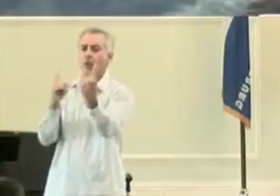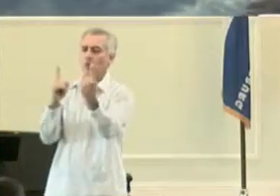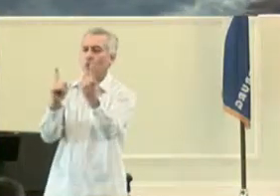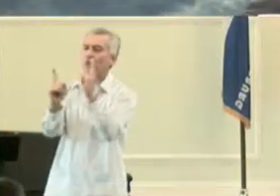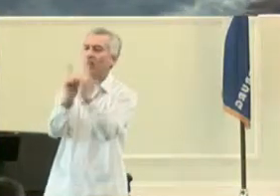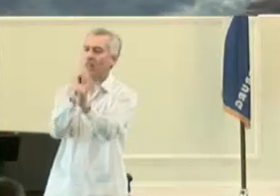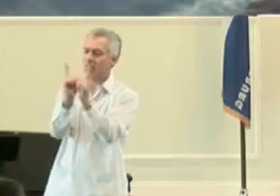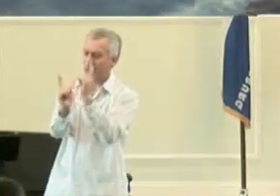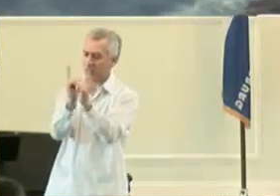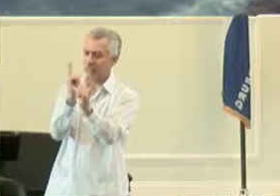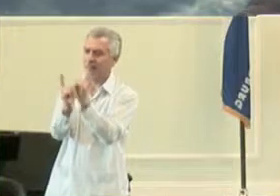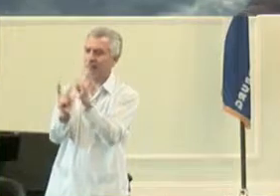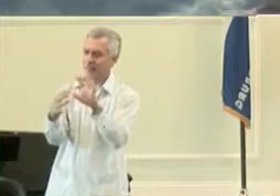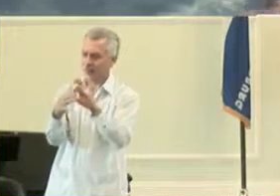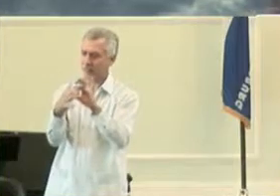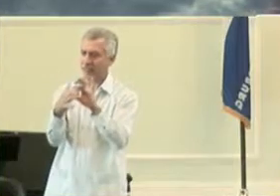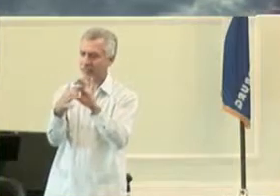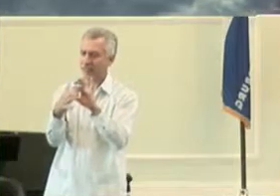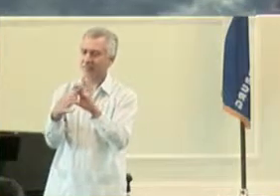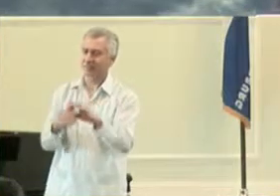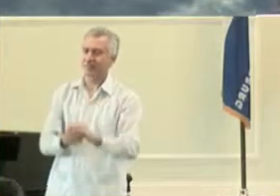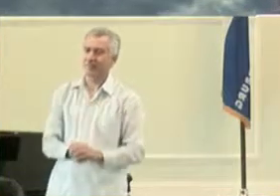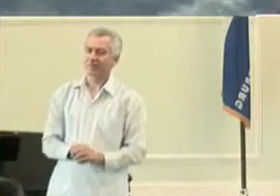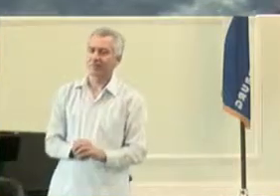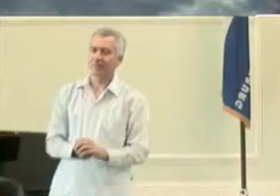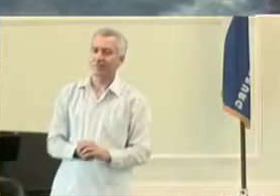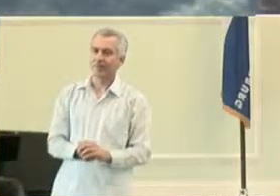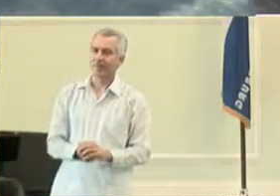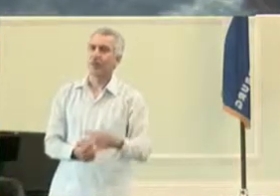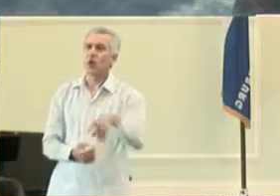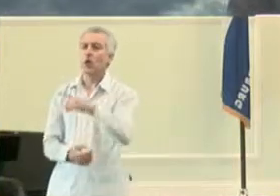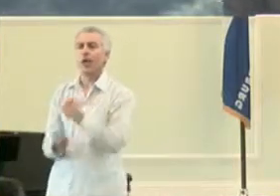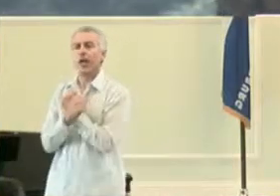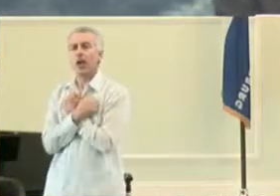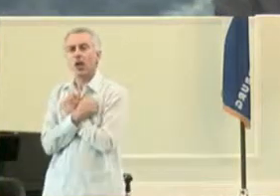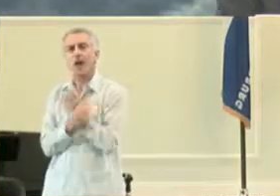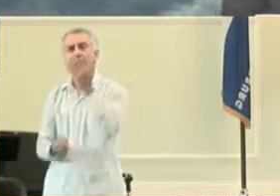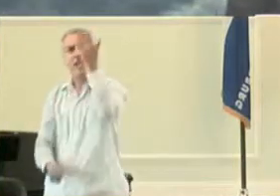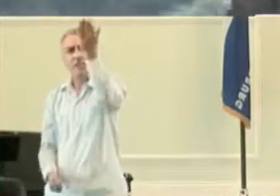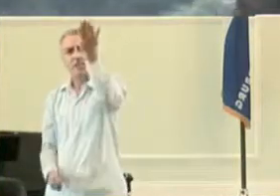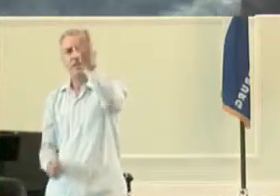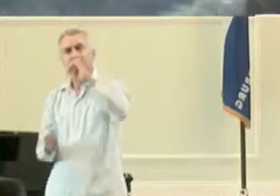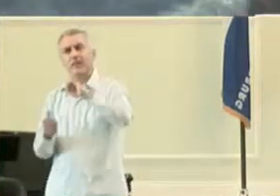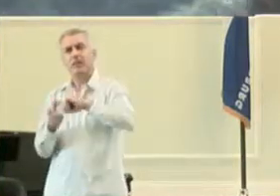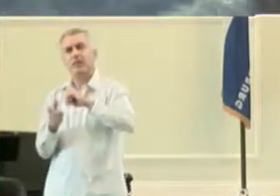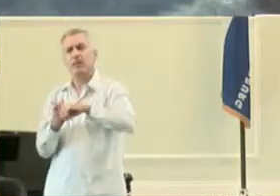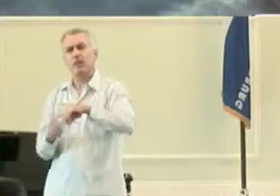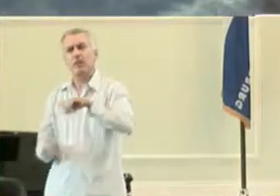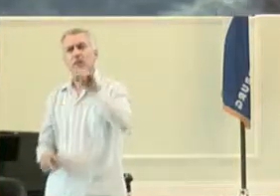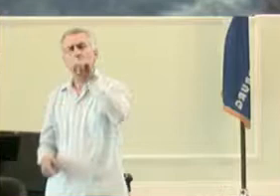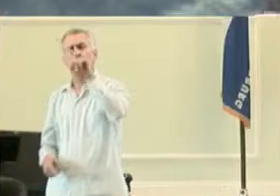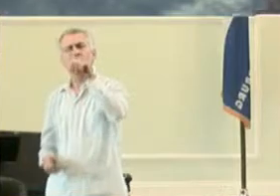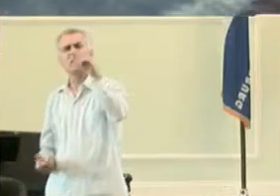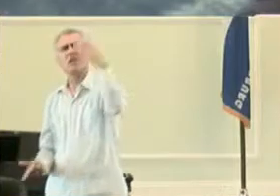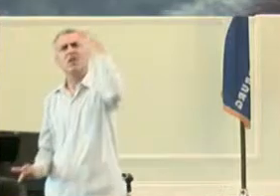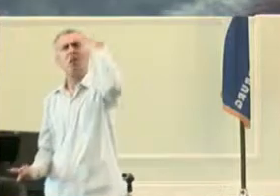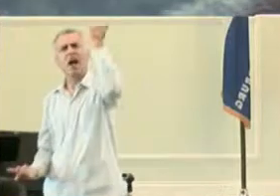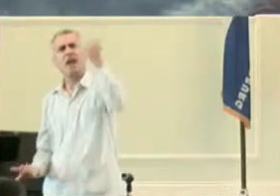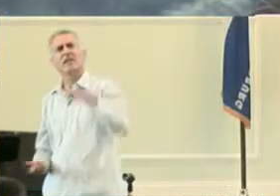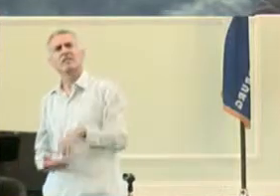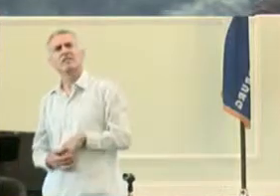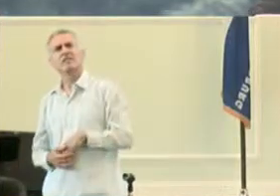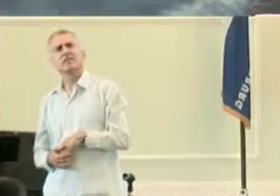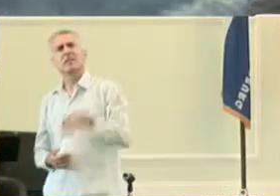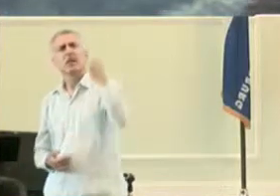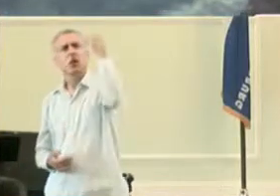him. When we love God, we are not going to question why we should obey him. We